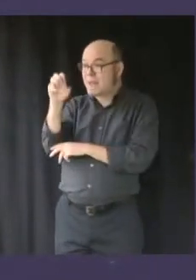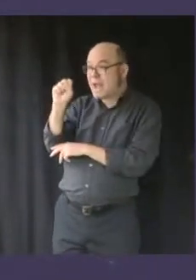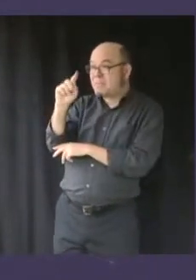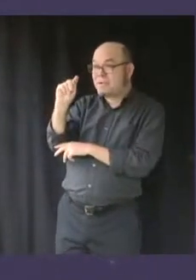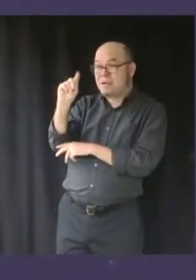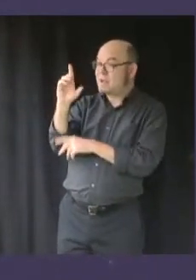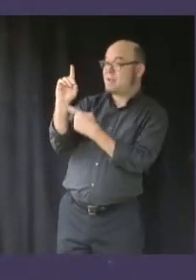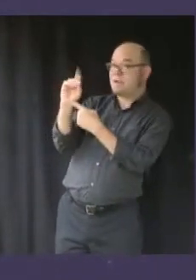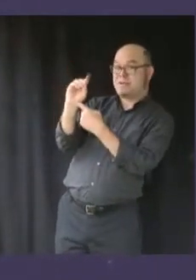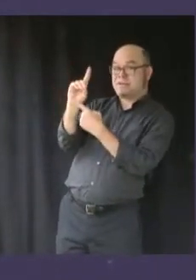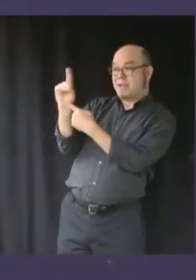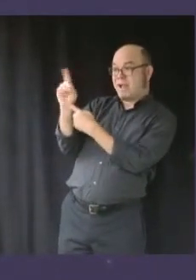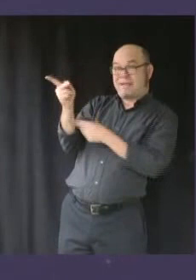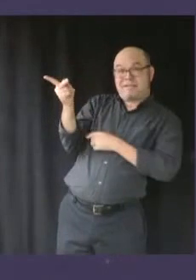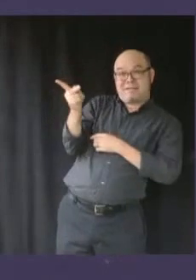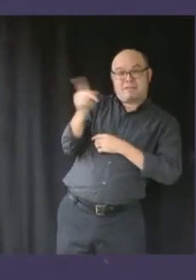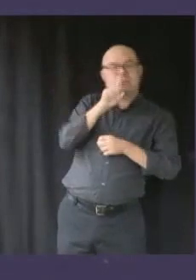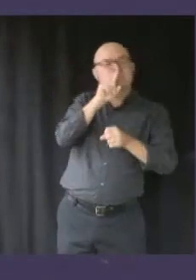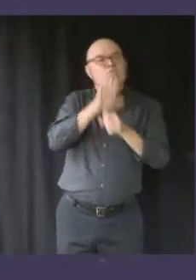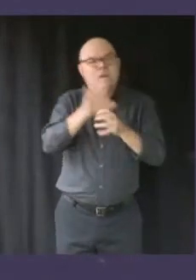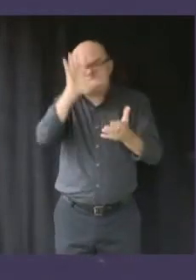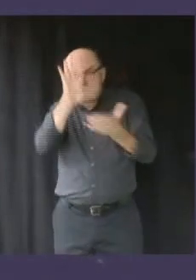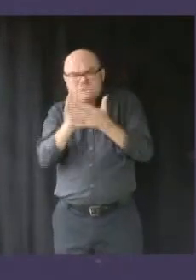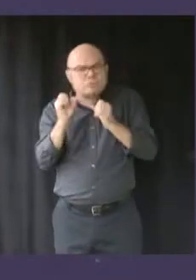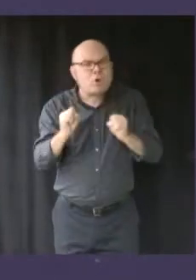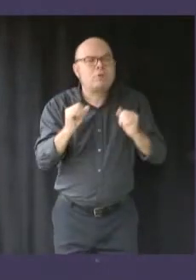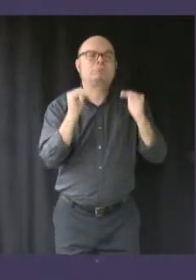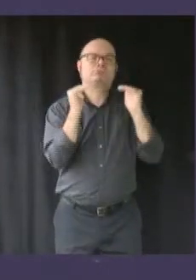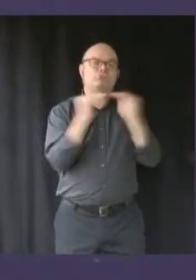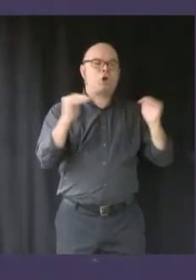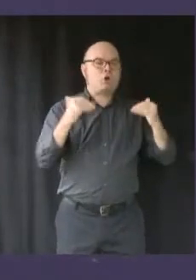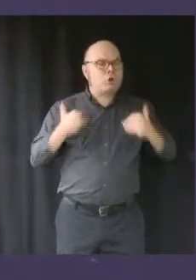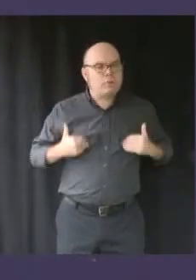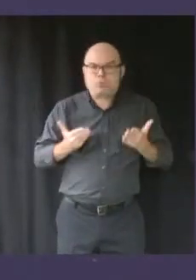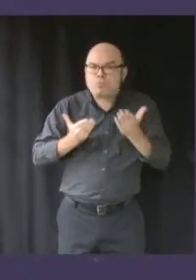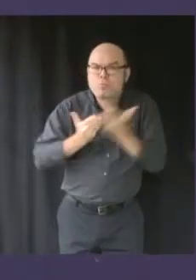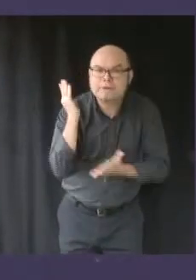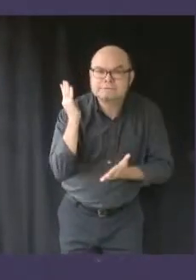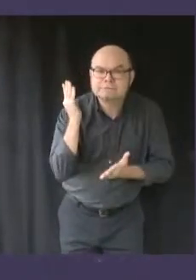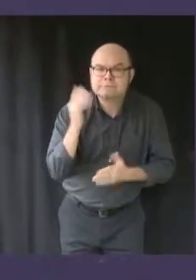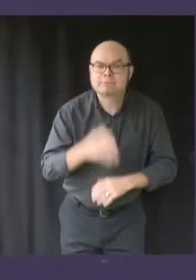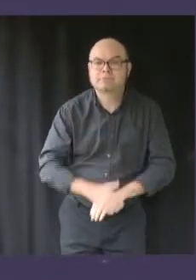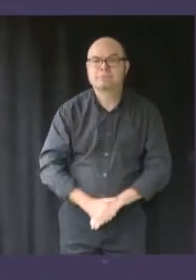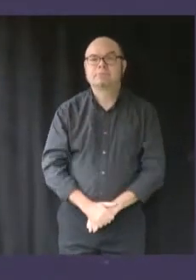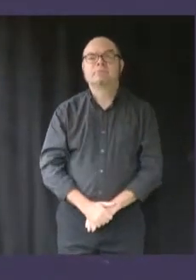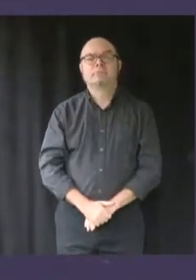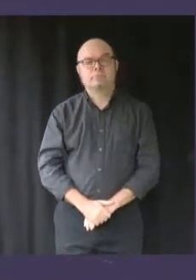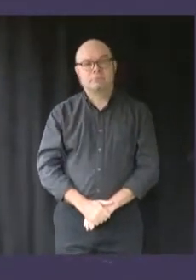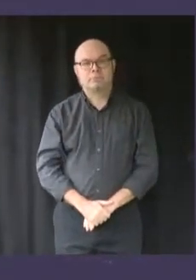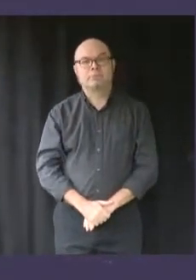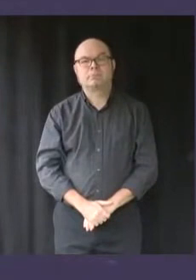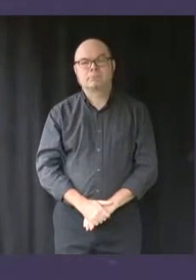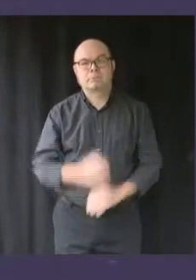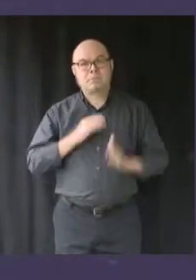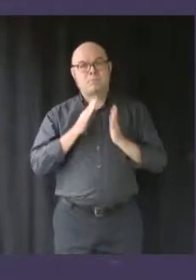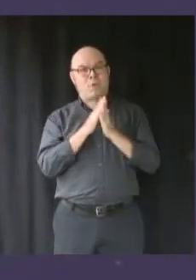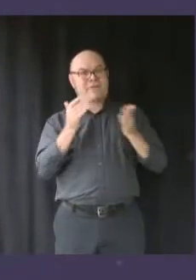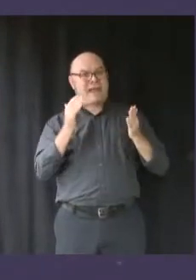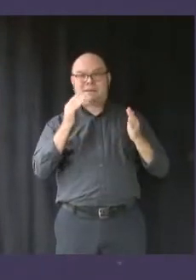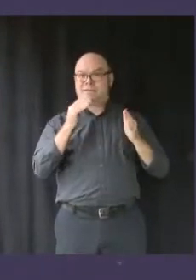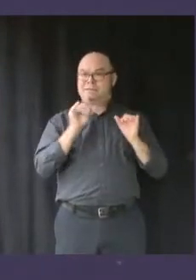human rights. We pray that this edifice will become a treasure, a house of